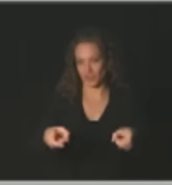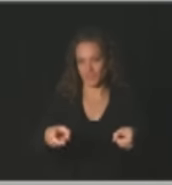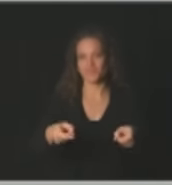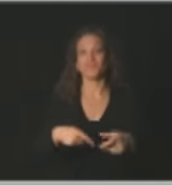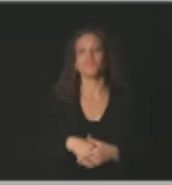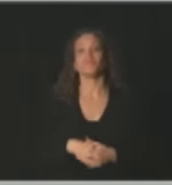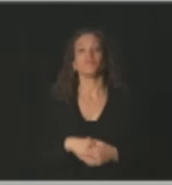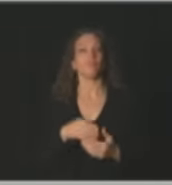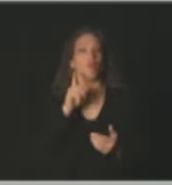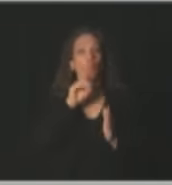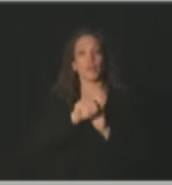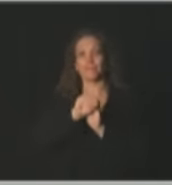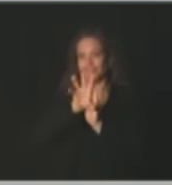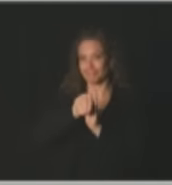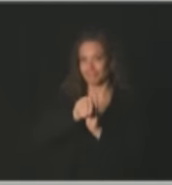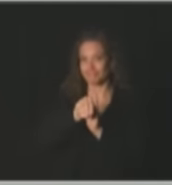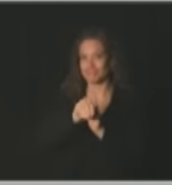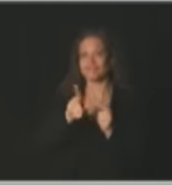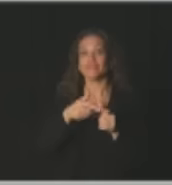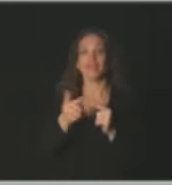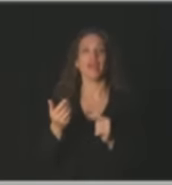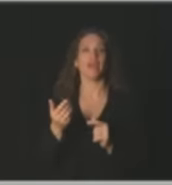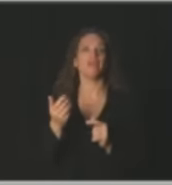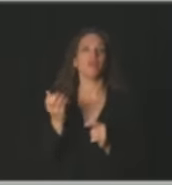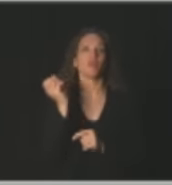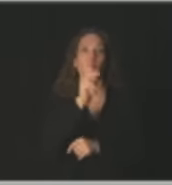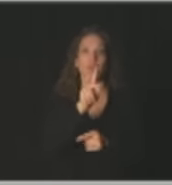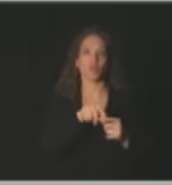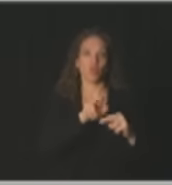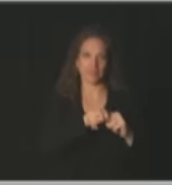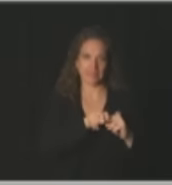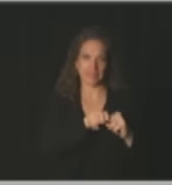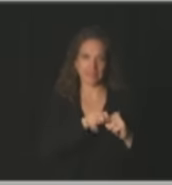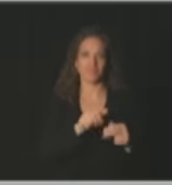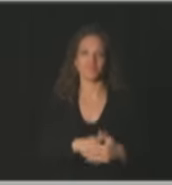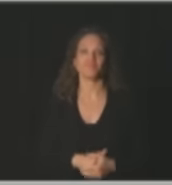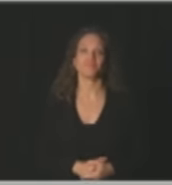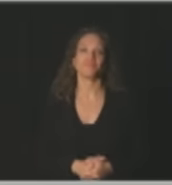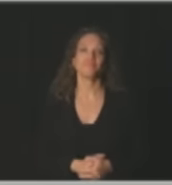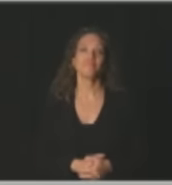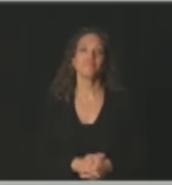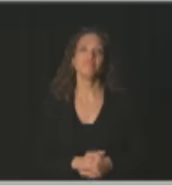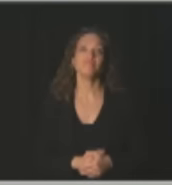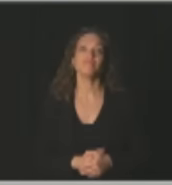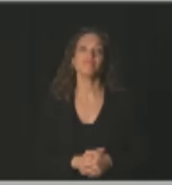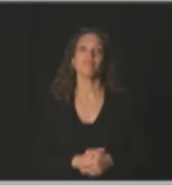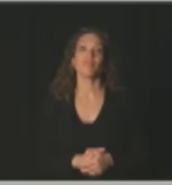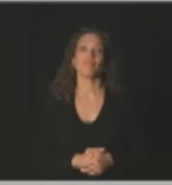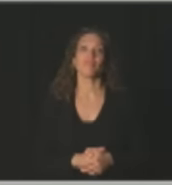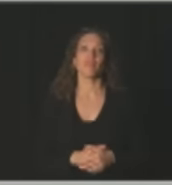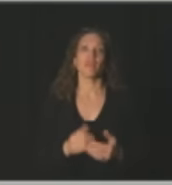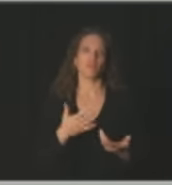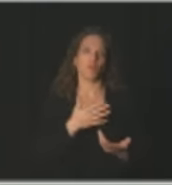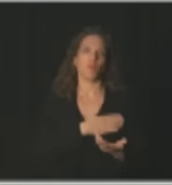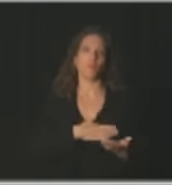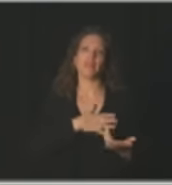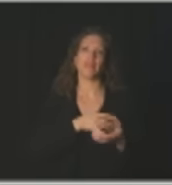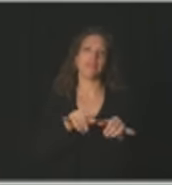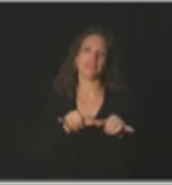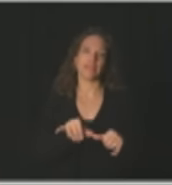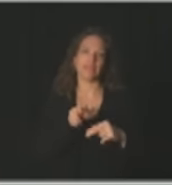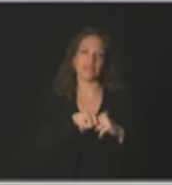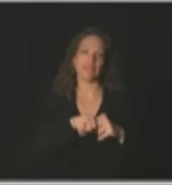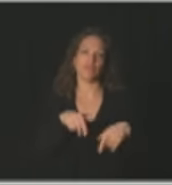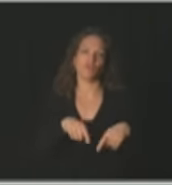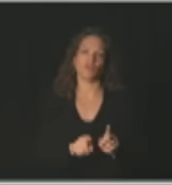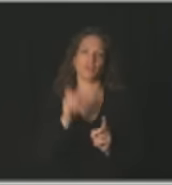their photograph taken, and then return to their seat. We ask that the audience and other graduates remain seated during the